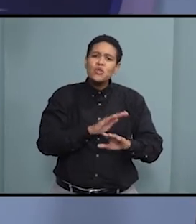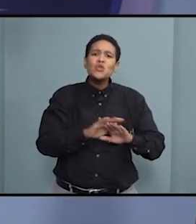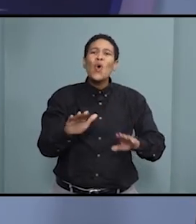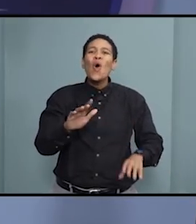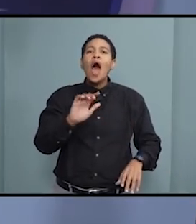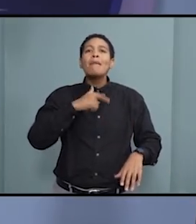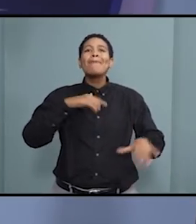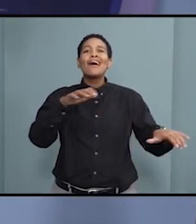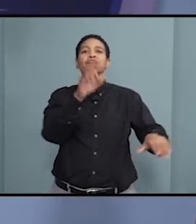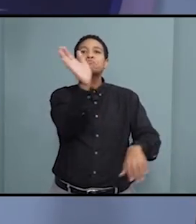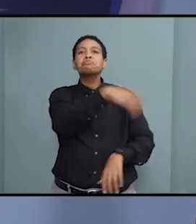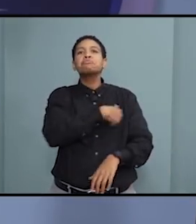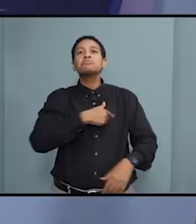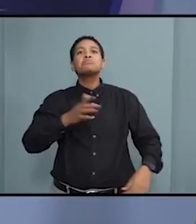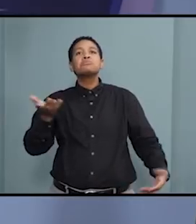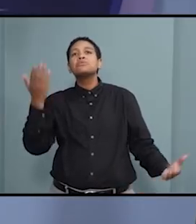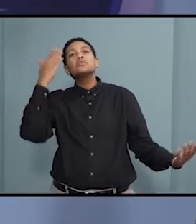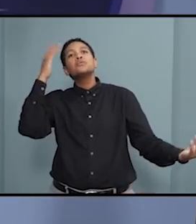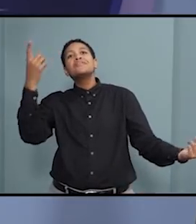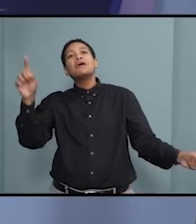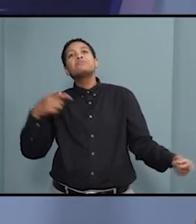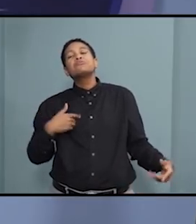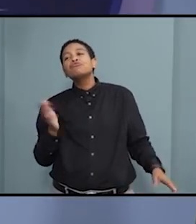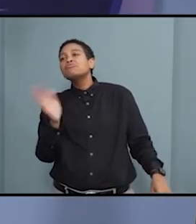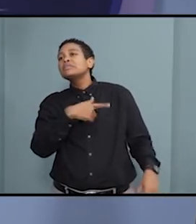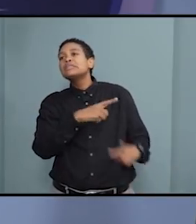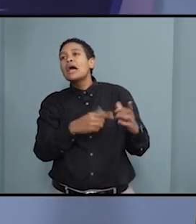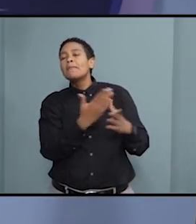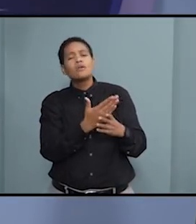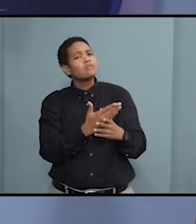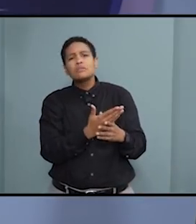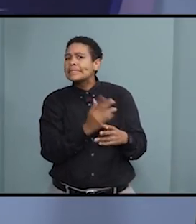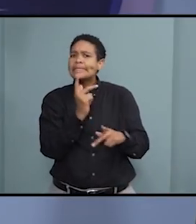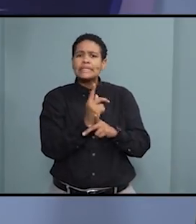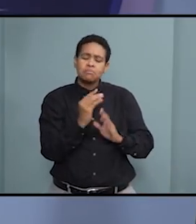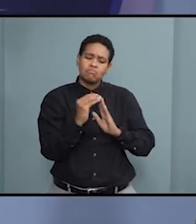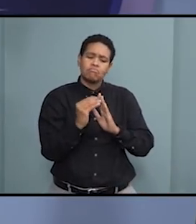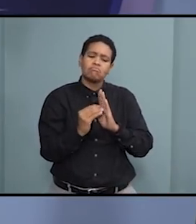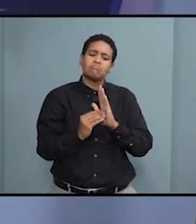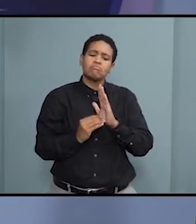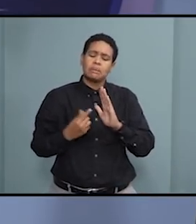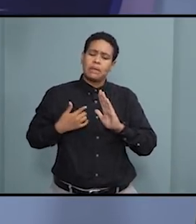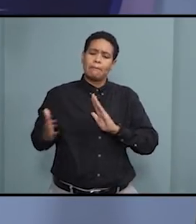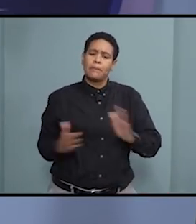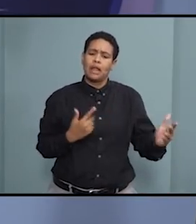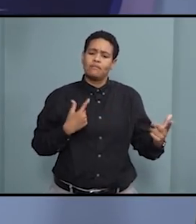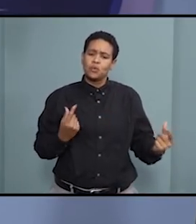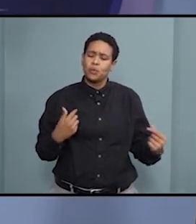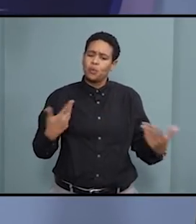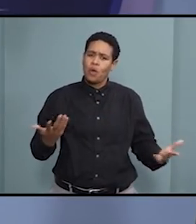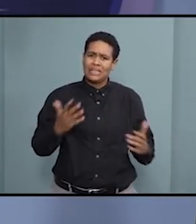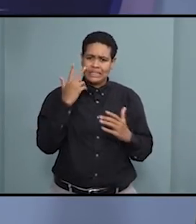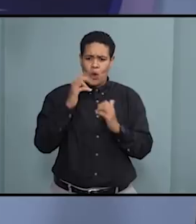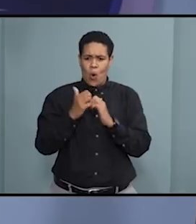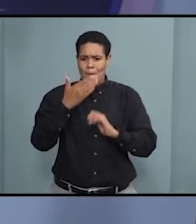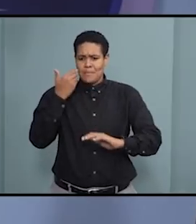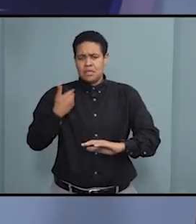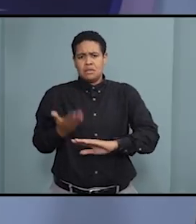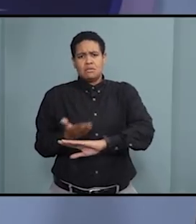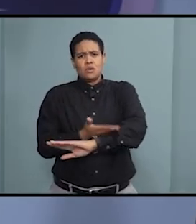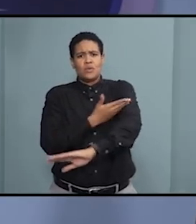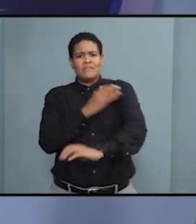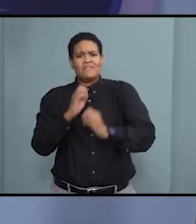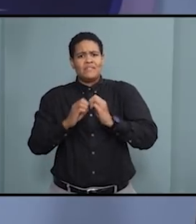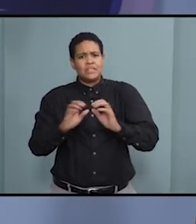scrap them. Keep on making those plans and seeing how best you can advance those plans, because it